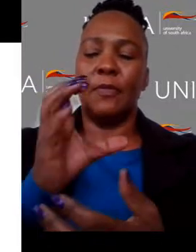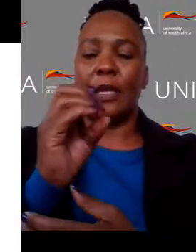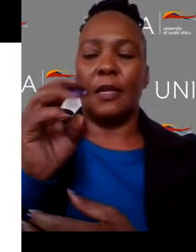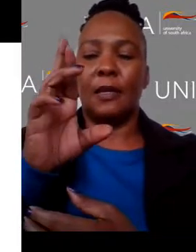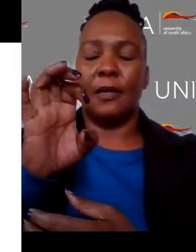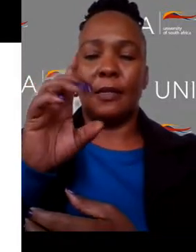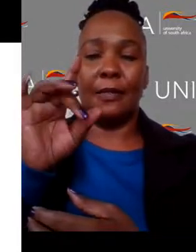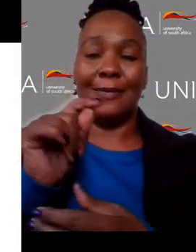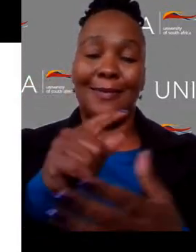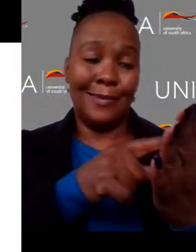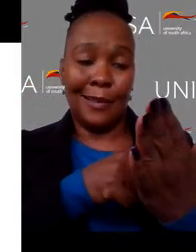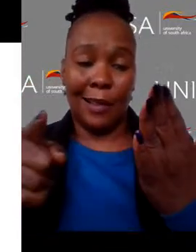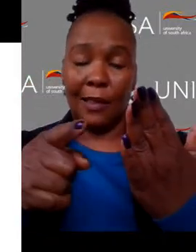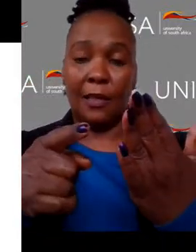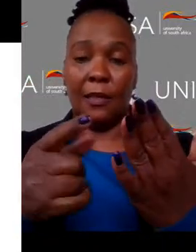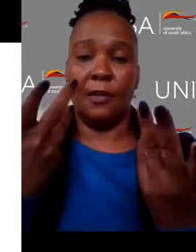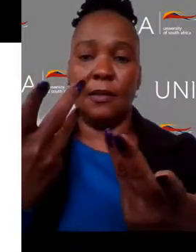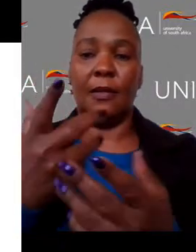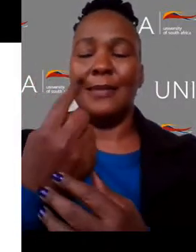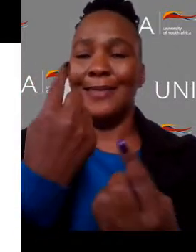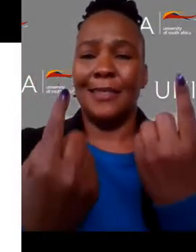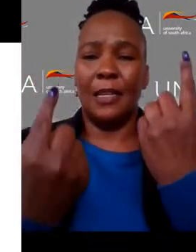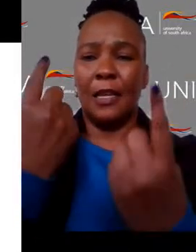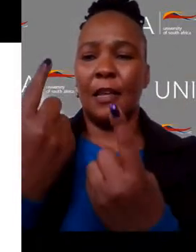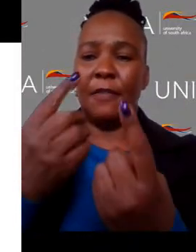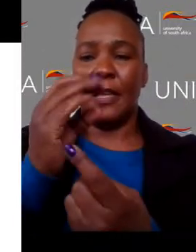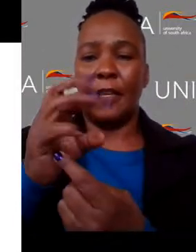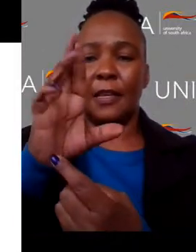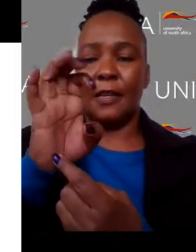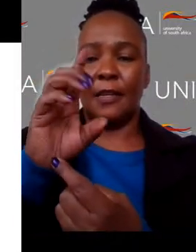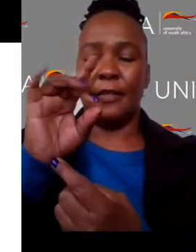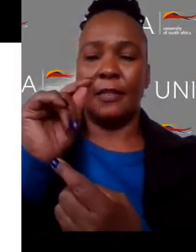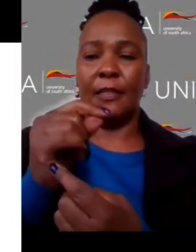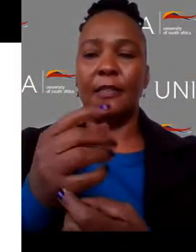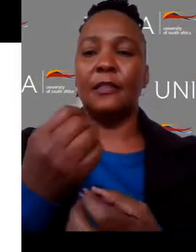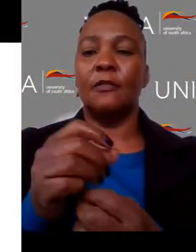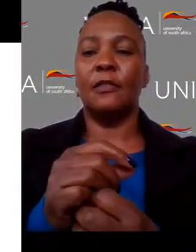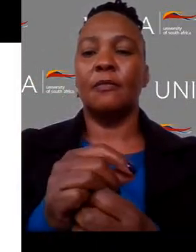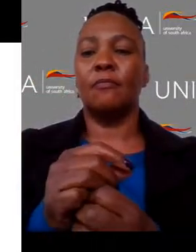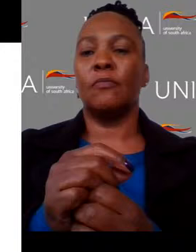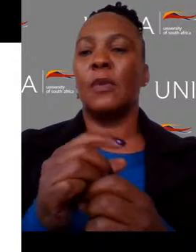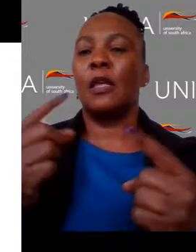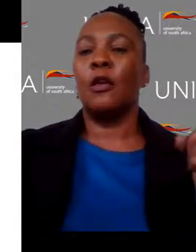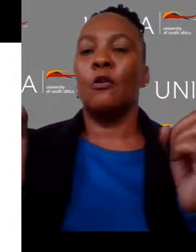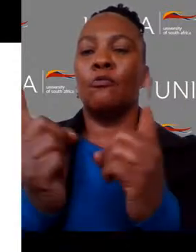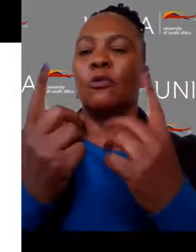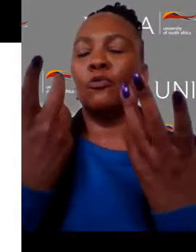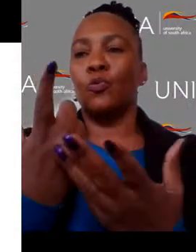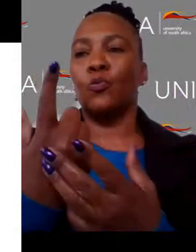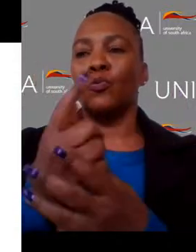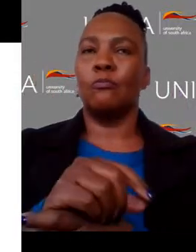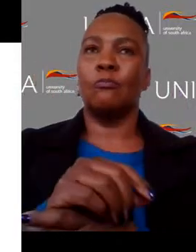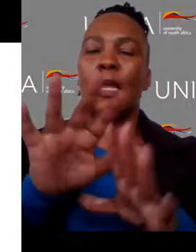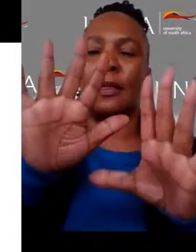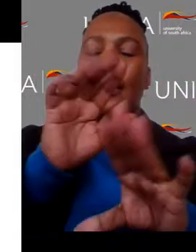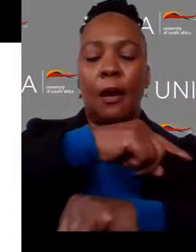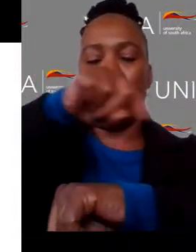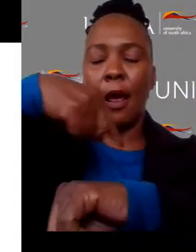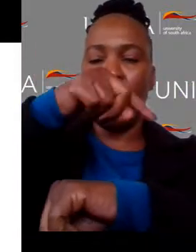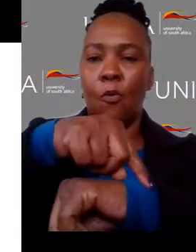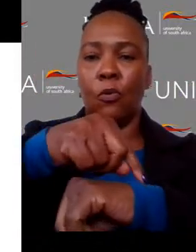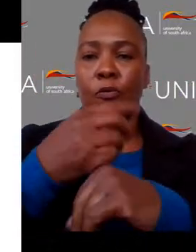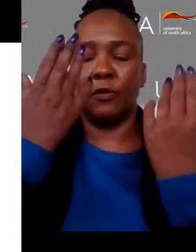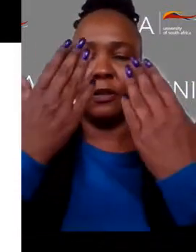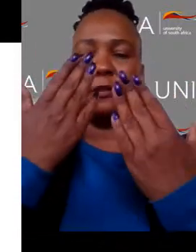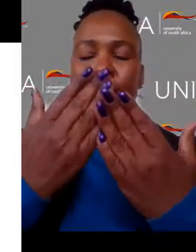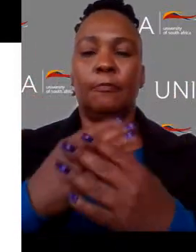Those credits, each one equals 10 hours of study. So if you have a 12 credit module, you